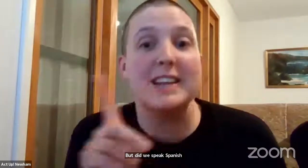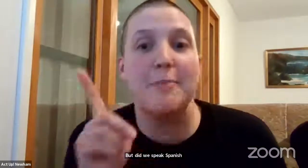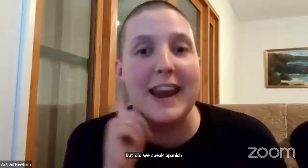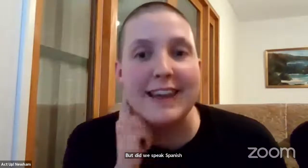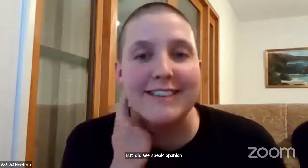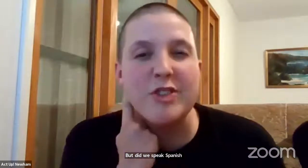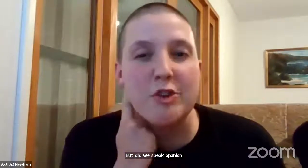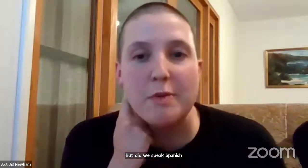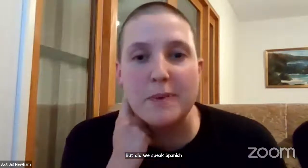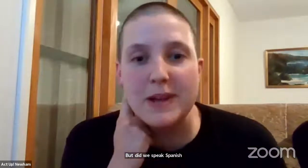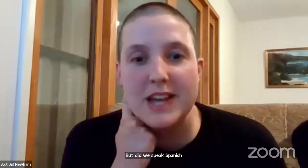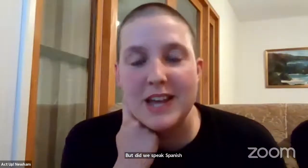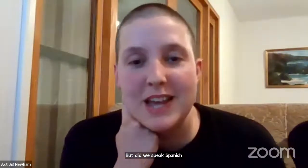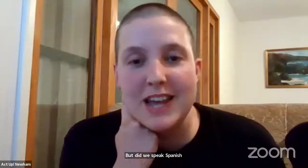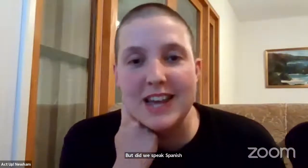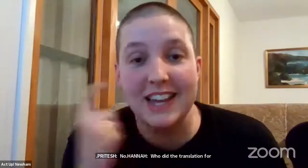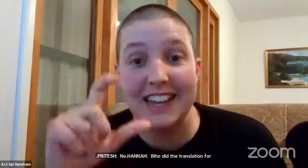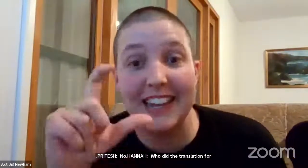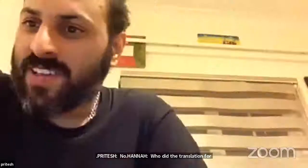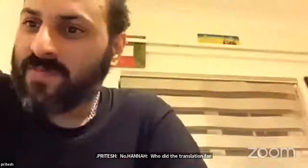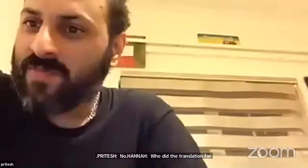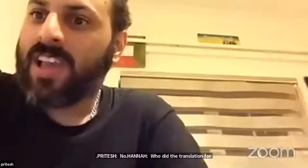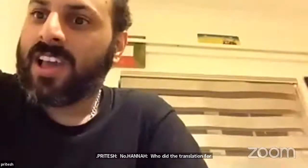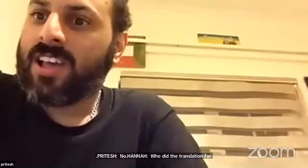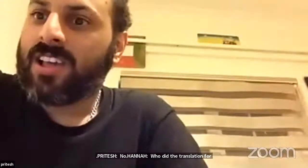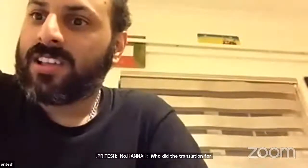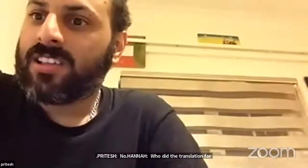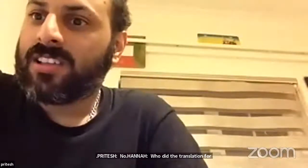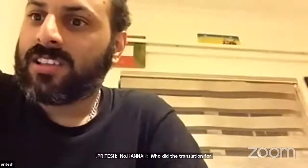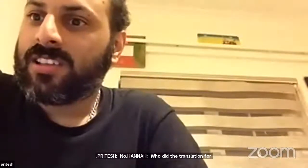Who speaks Spanish in the group?